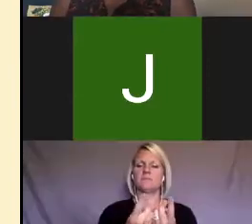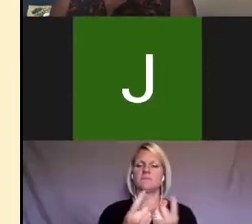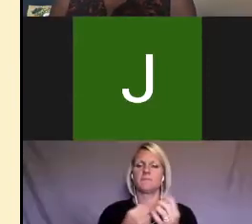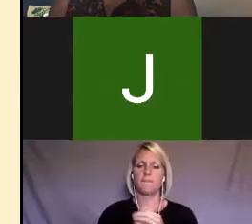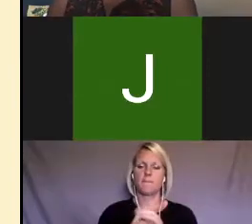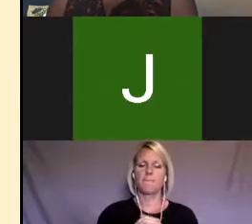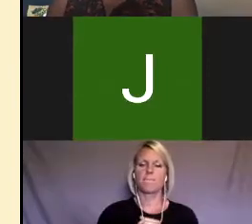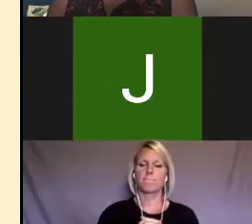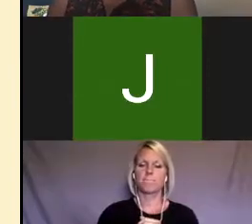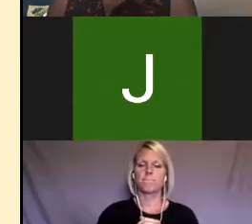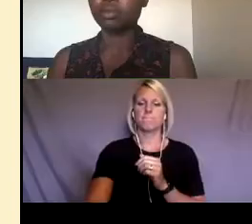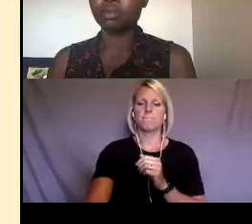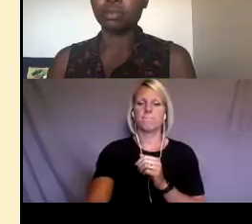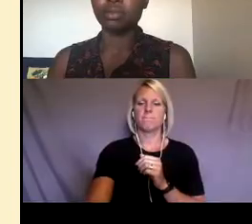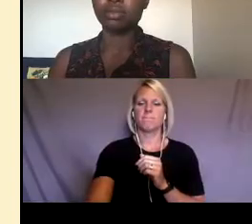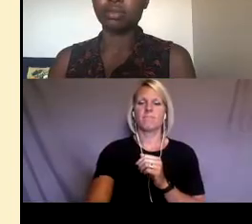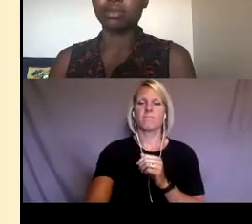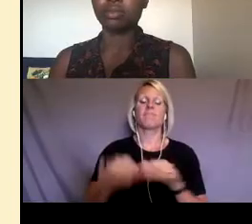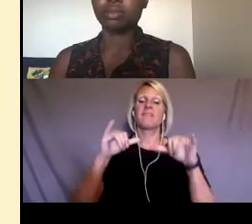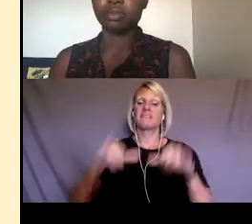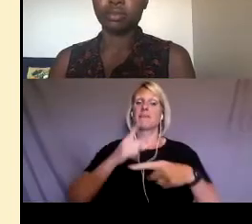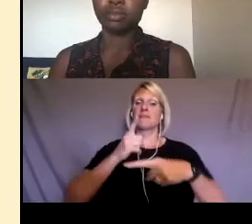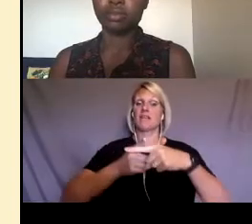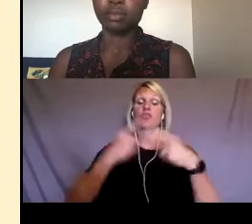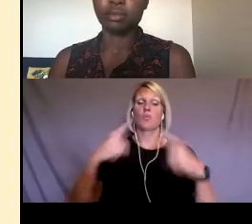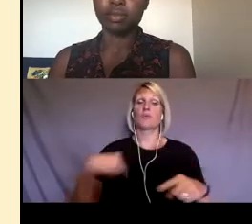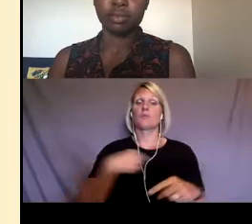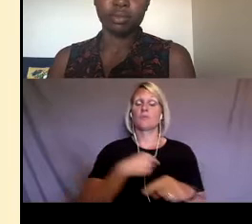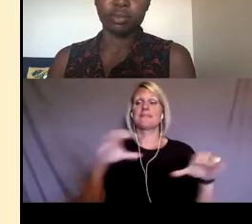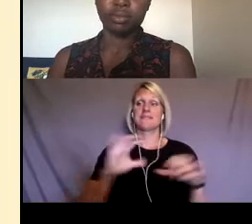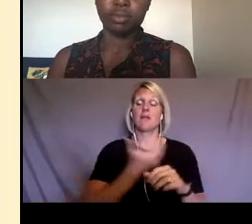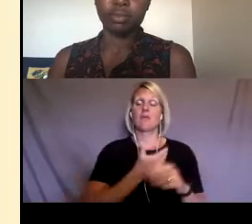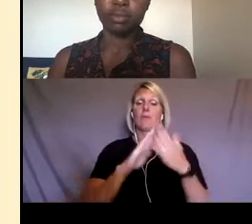that same intersection, when we did our community visioning and our charrettes